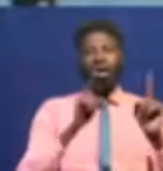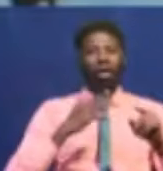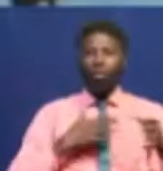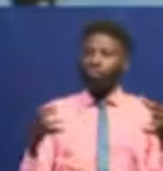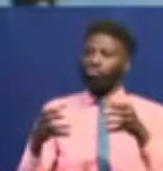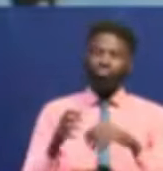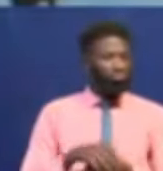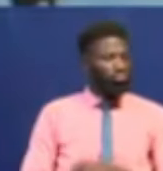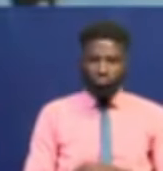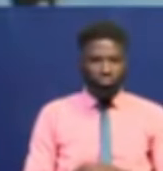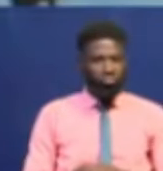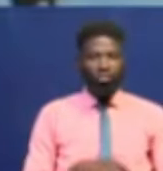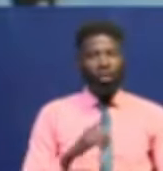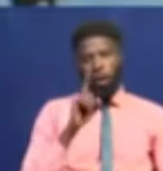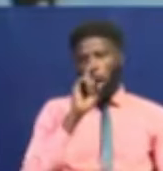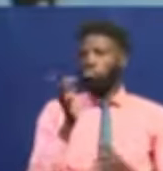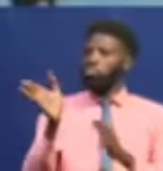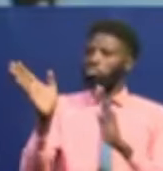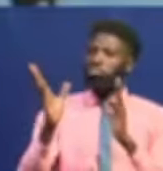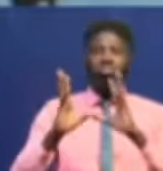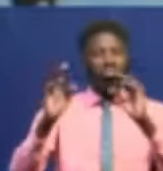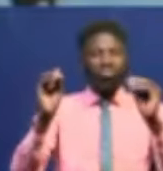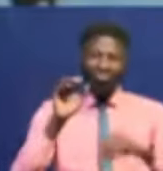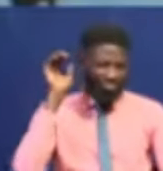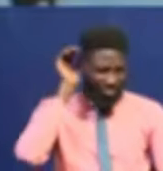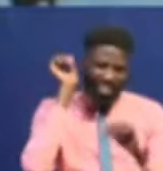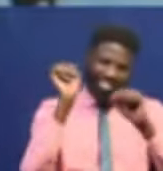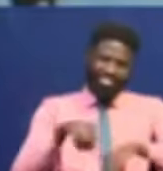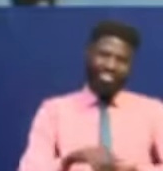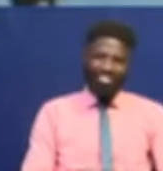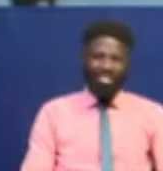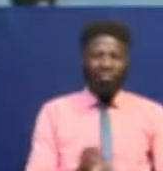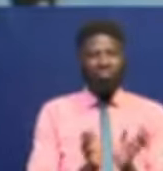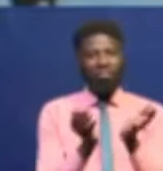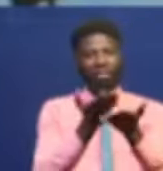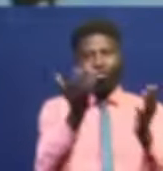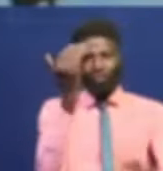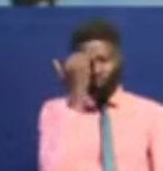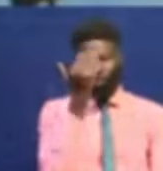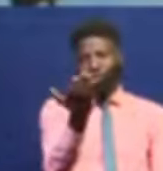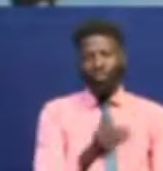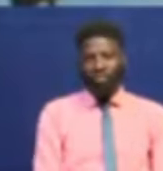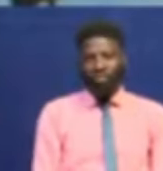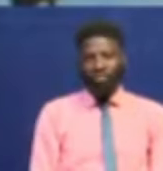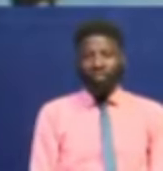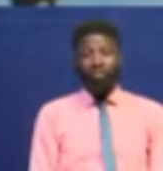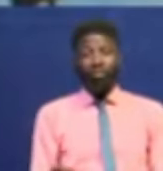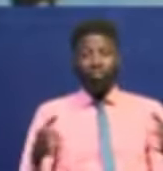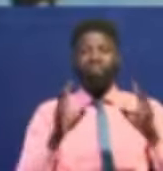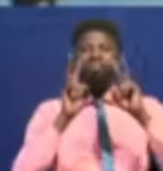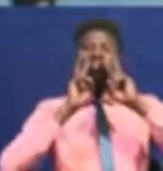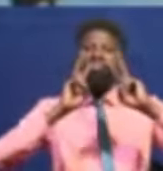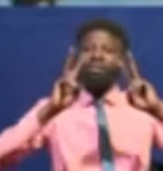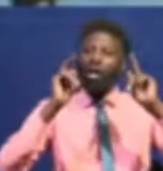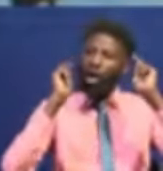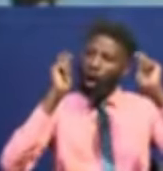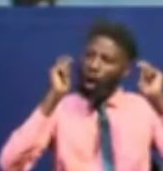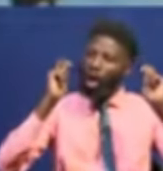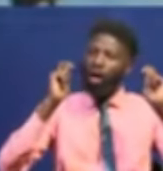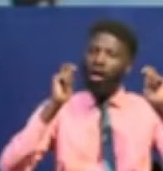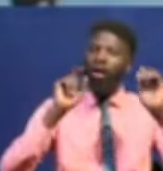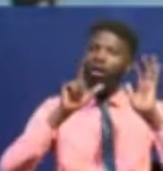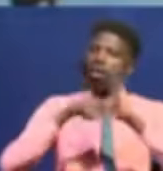this is not our group. Let us go. Let us leave. You could hear them. It was in public domain that the peaceful demonstrators all of a sudden